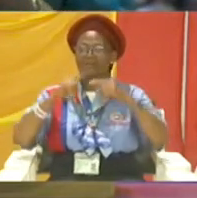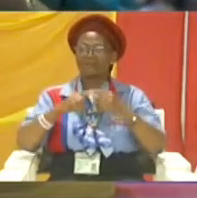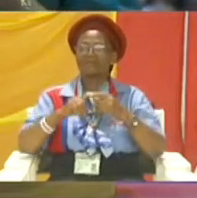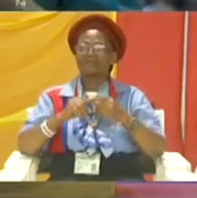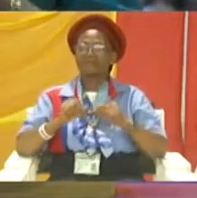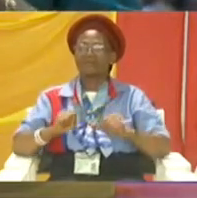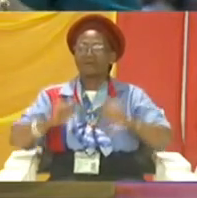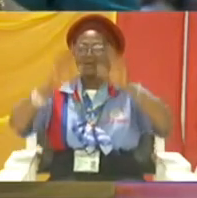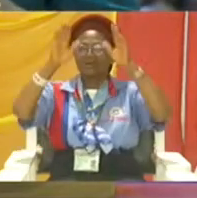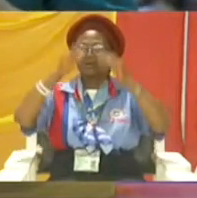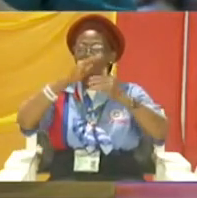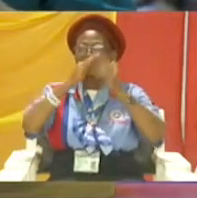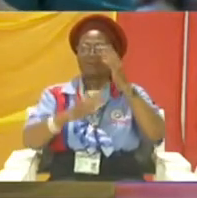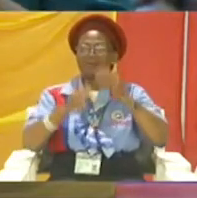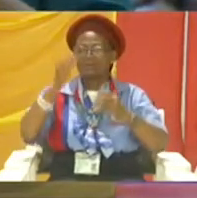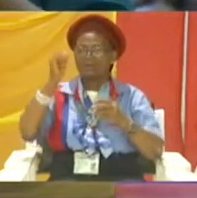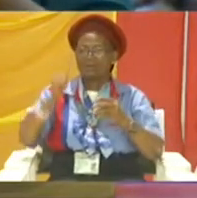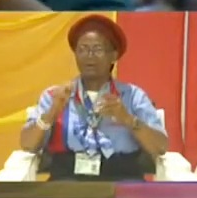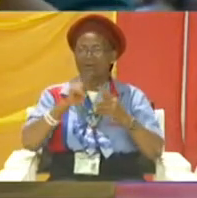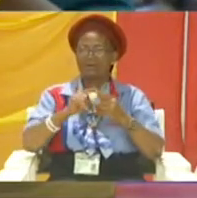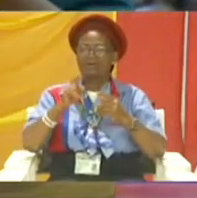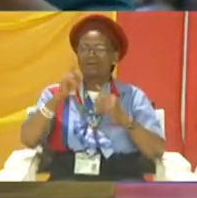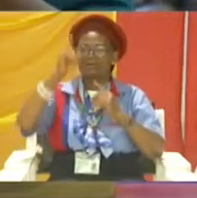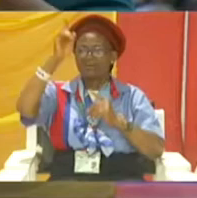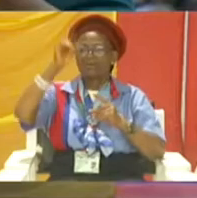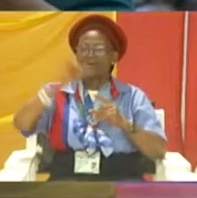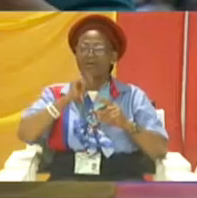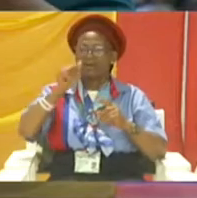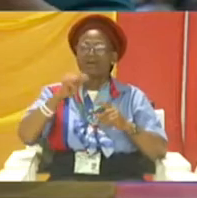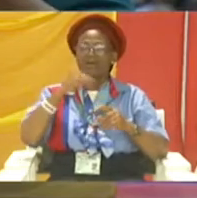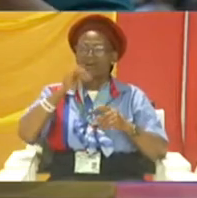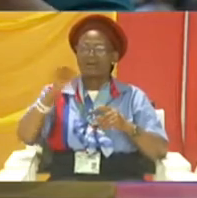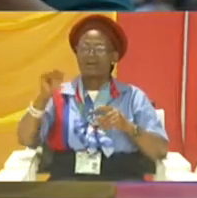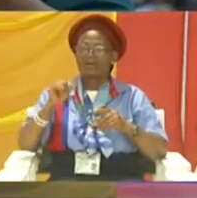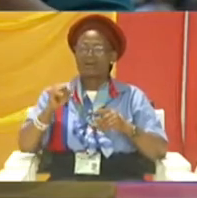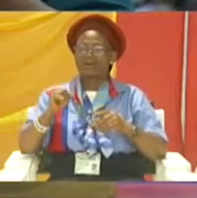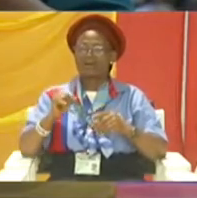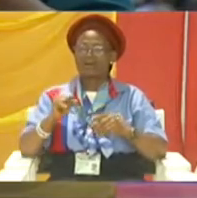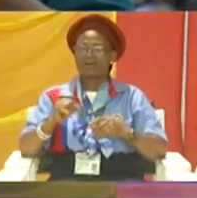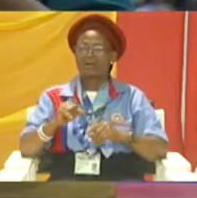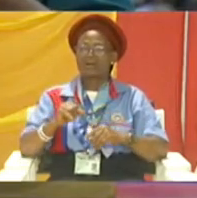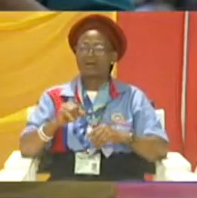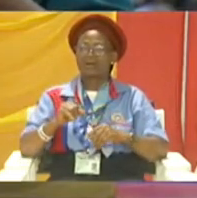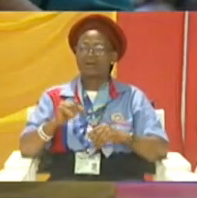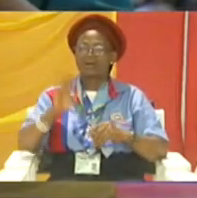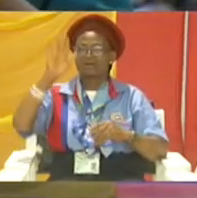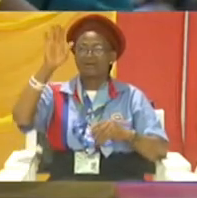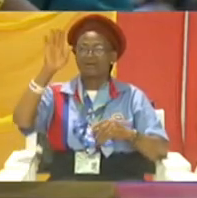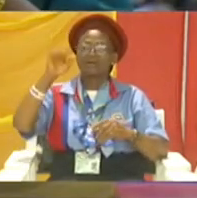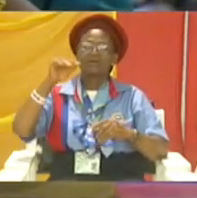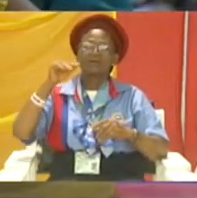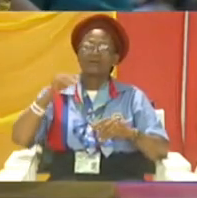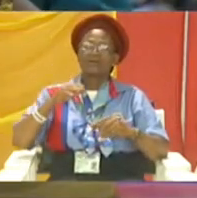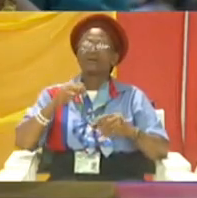you. I am saying from now on, your will be done in my life.